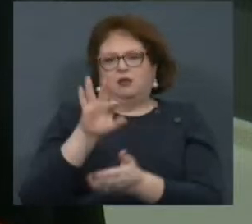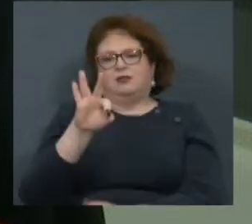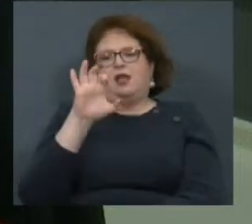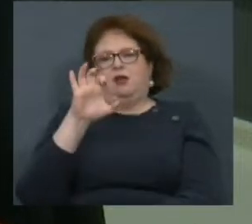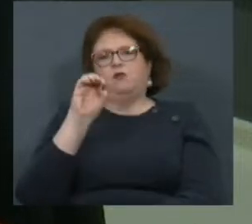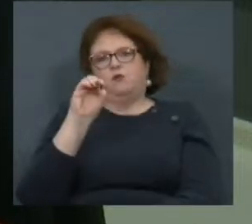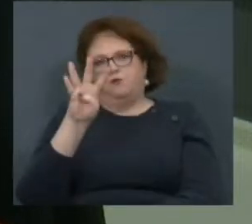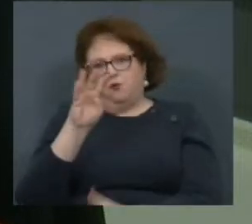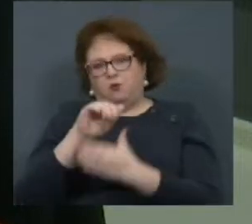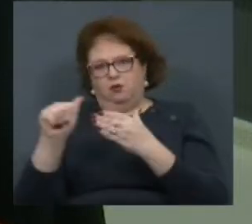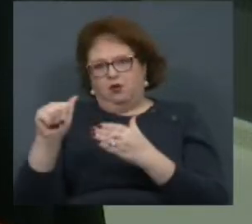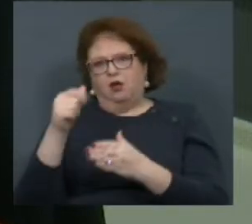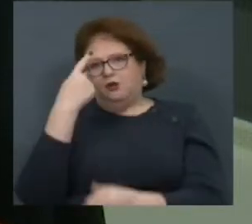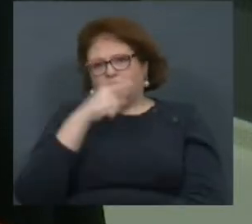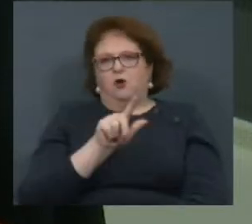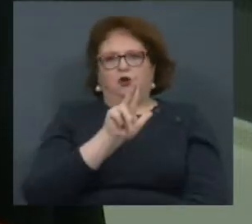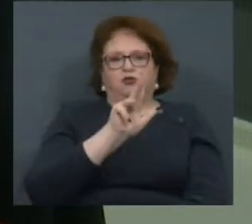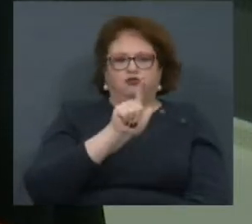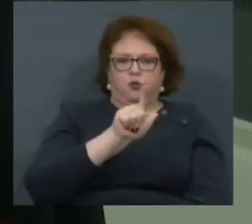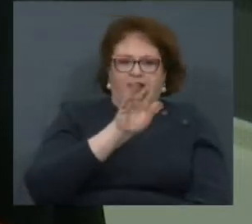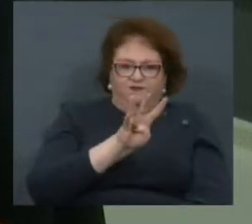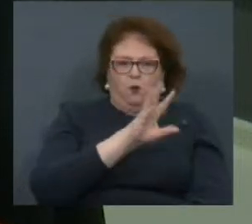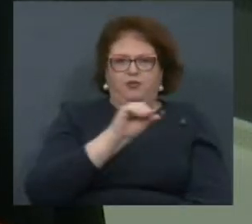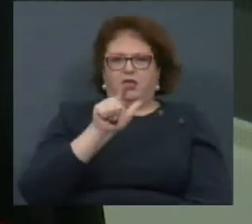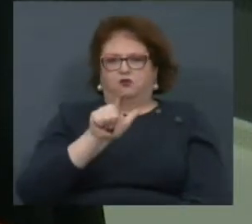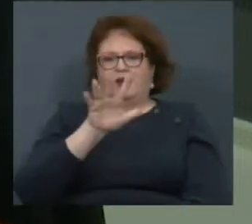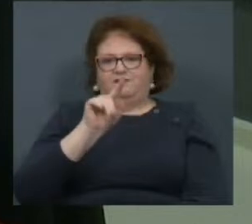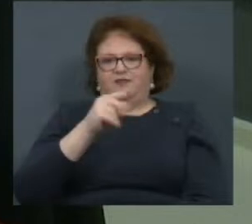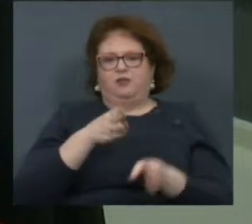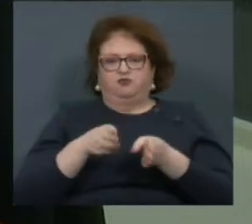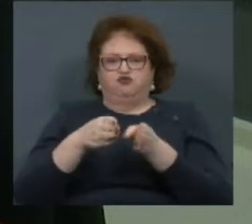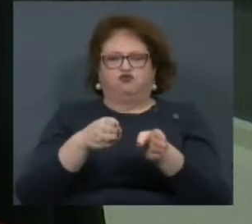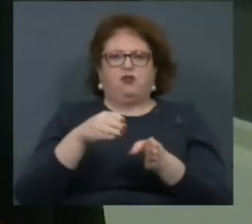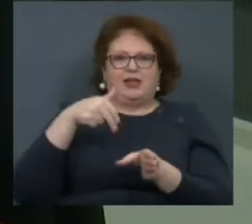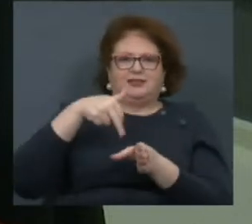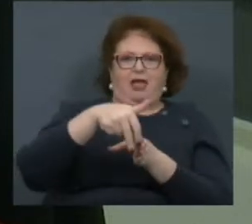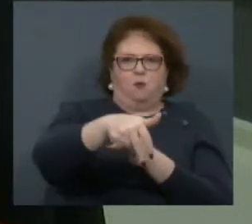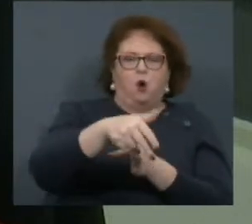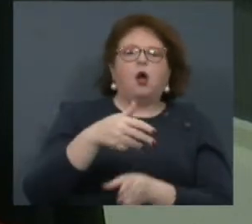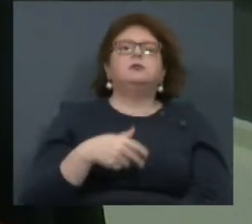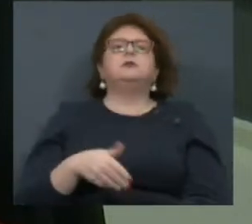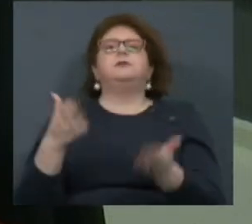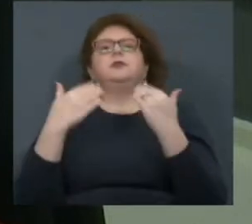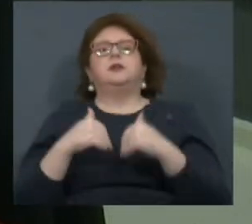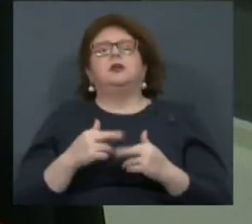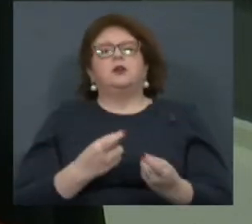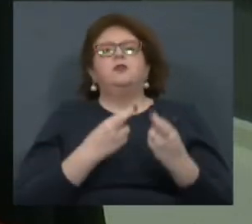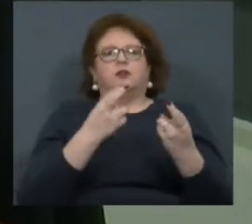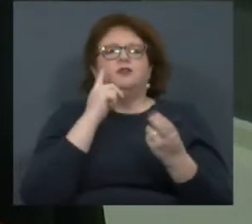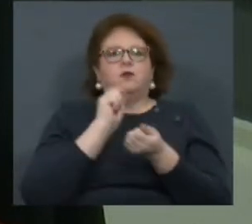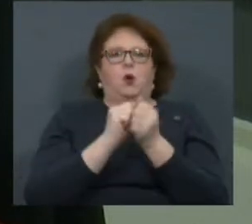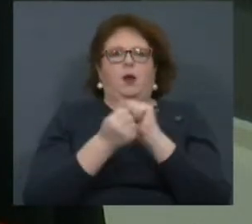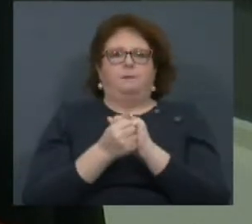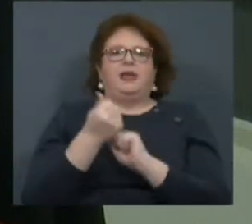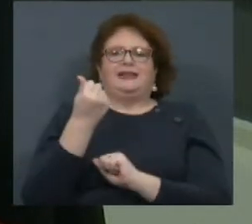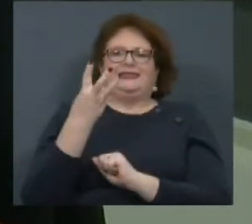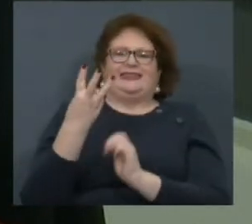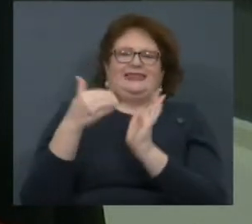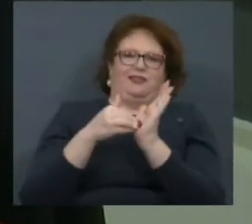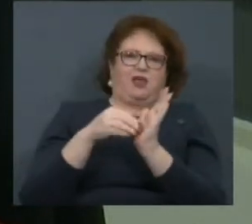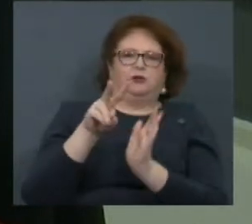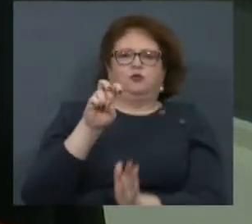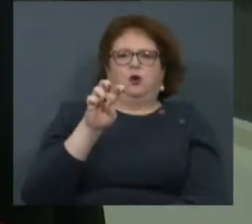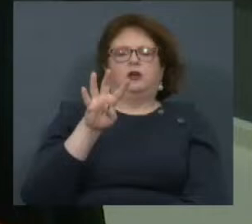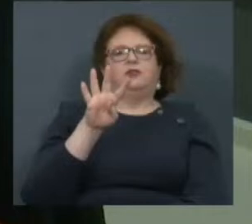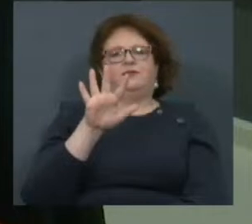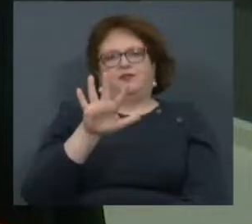$143,904 for the 24th and 25th Street sidewalks and for other purposes. A resolution to amend Resolution 16,253,